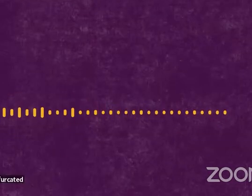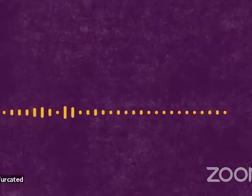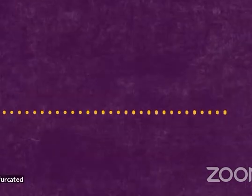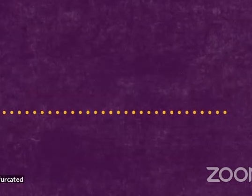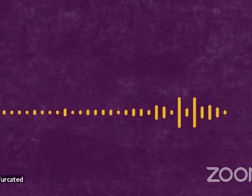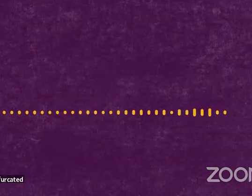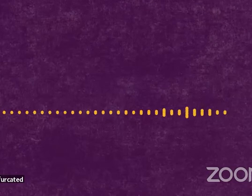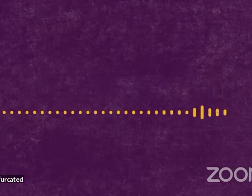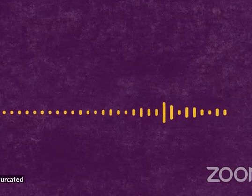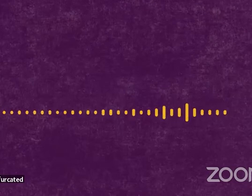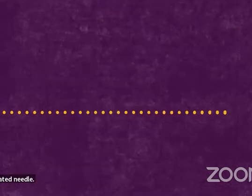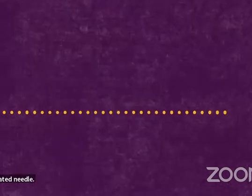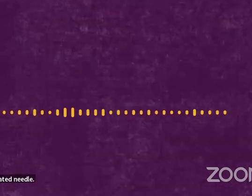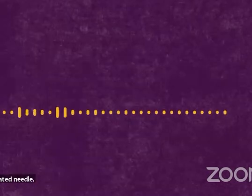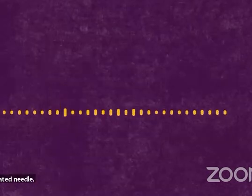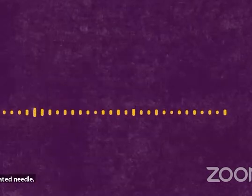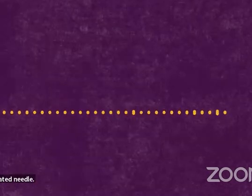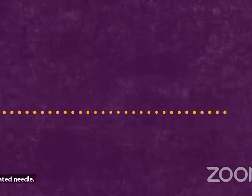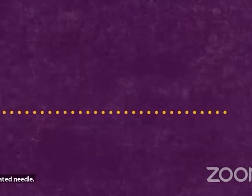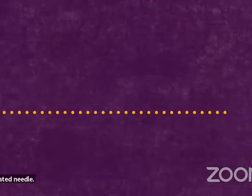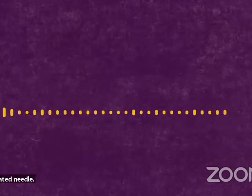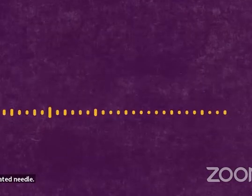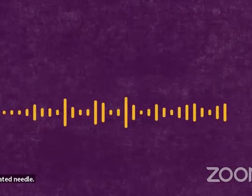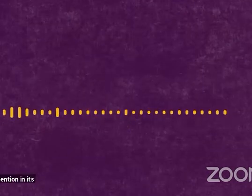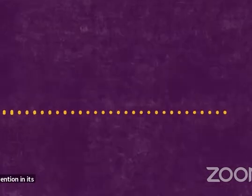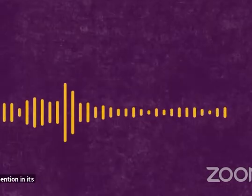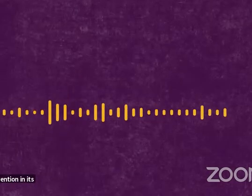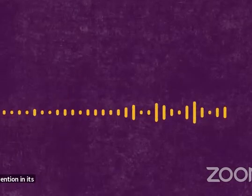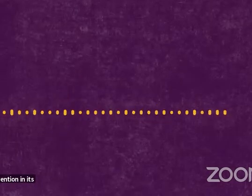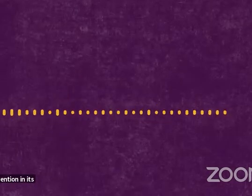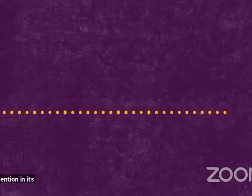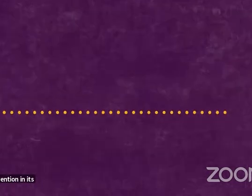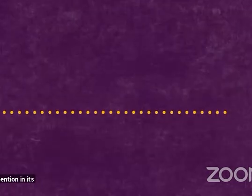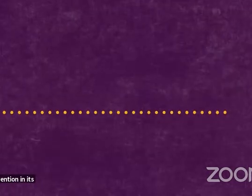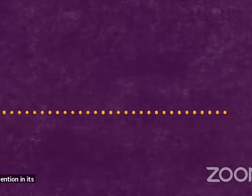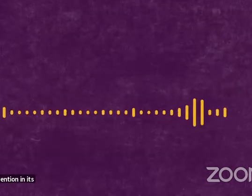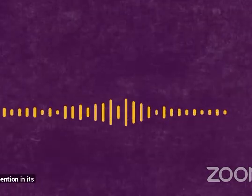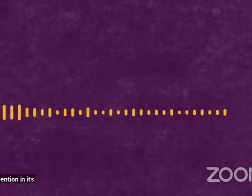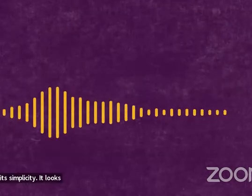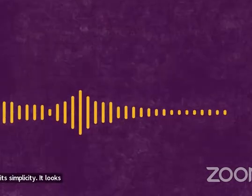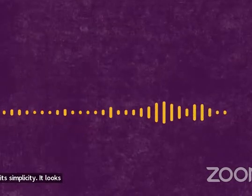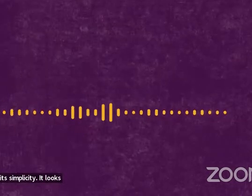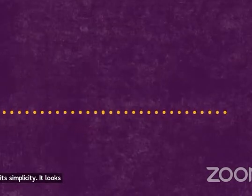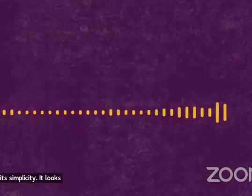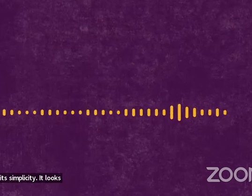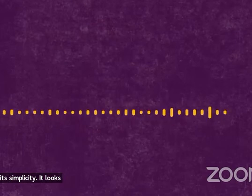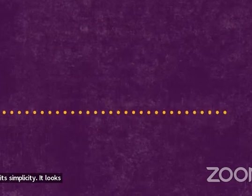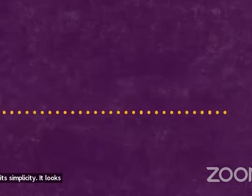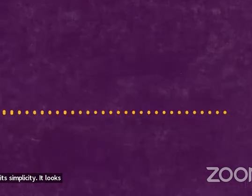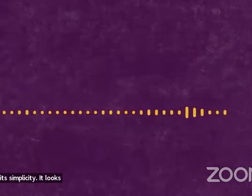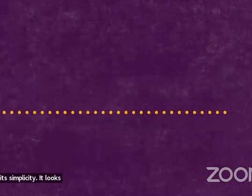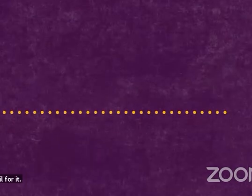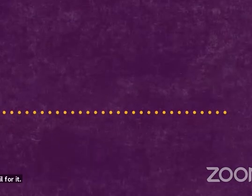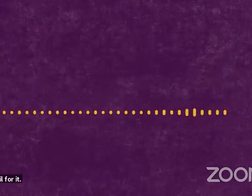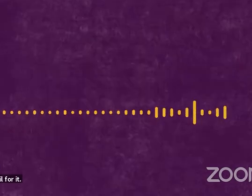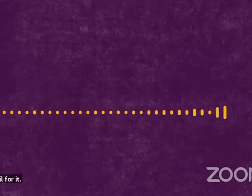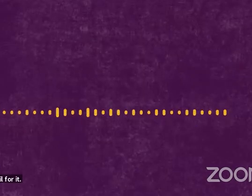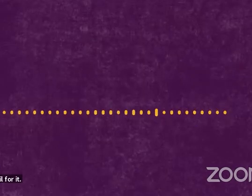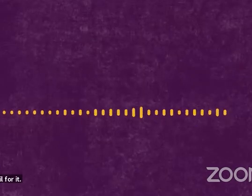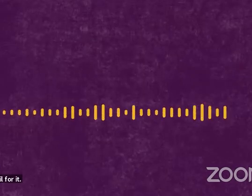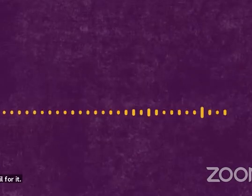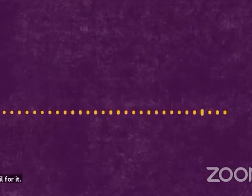it was a marvelous invention in its Simplicity it looks like a little cocktail Fork you dip the prongs into a bit of vaccine